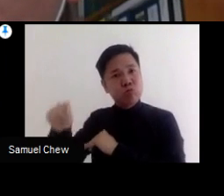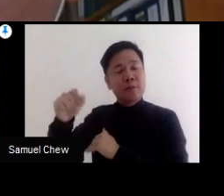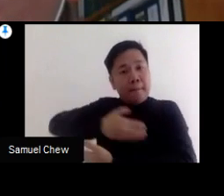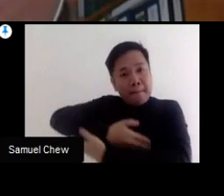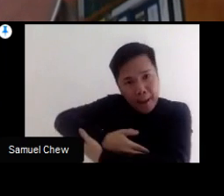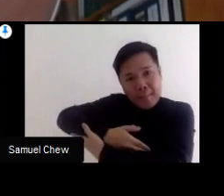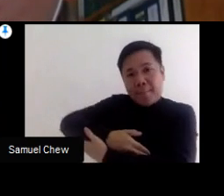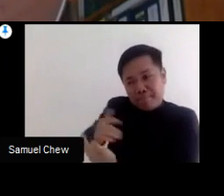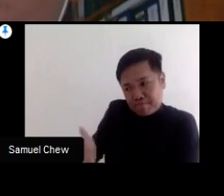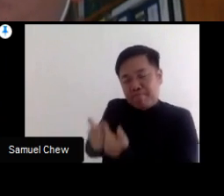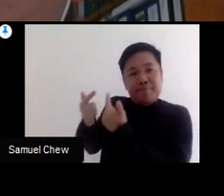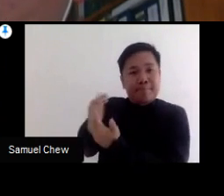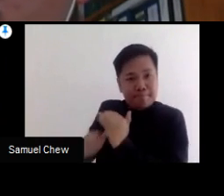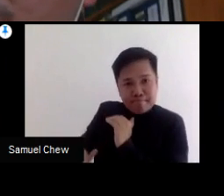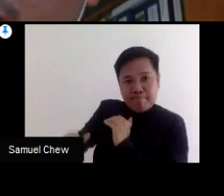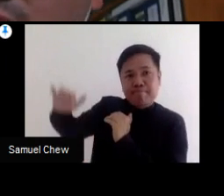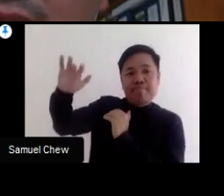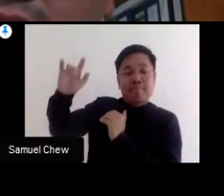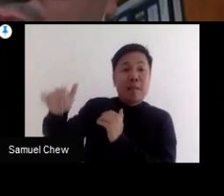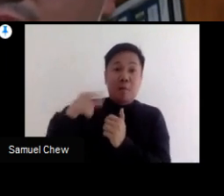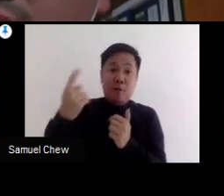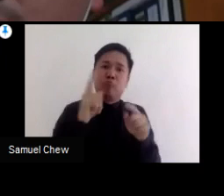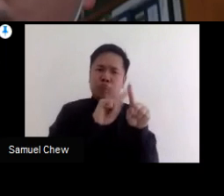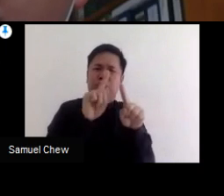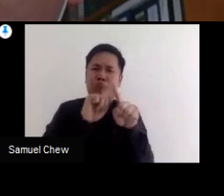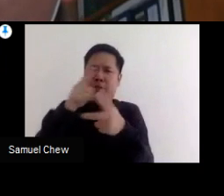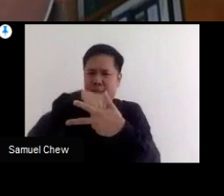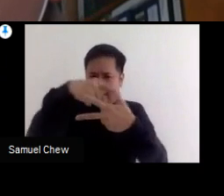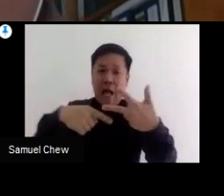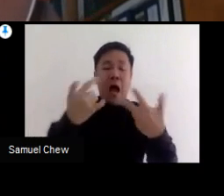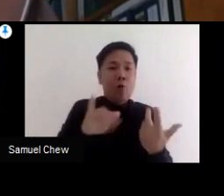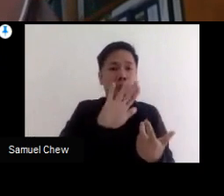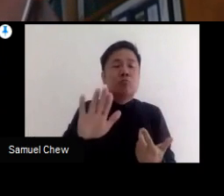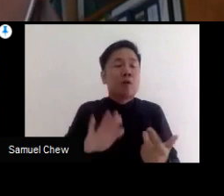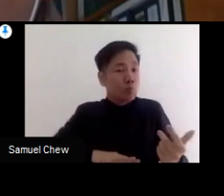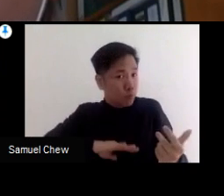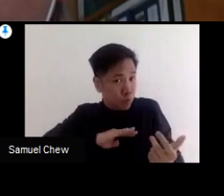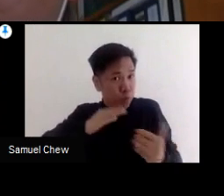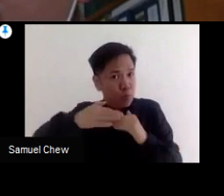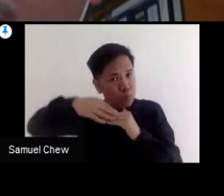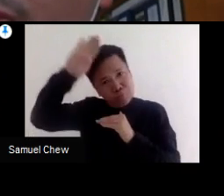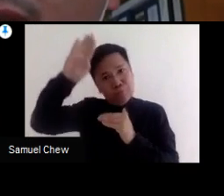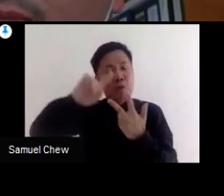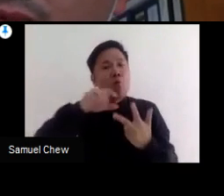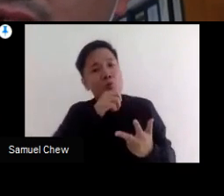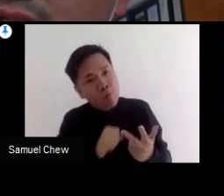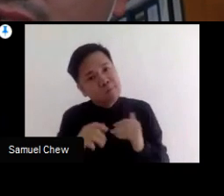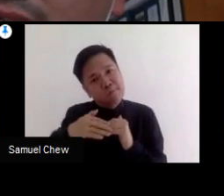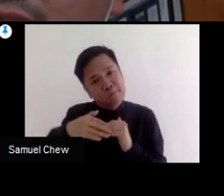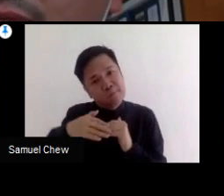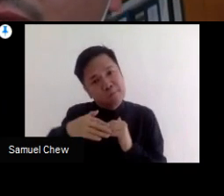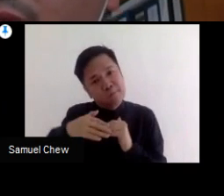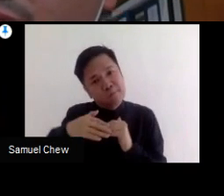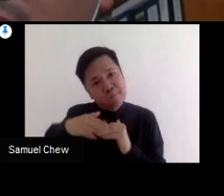to 34.1 per 1,000 live births during the same period. The total fertility rate has declined from 5.6